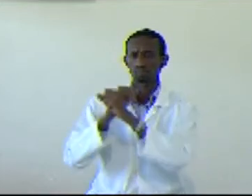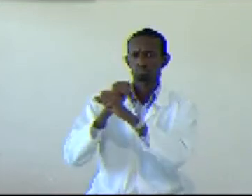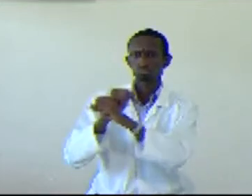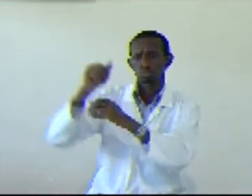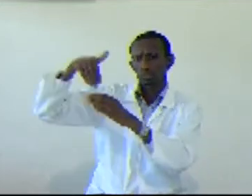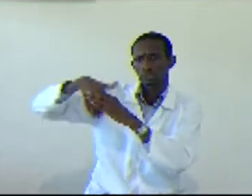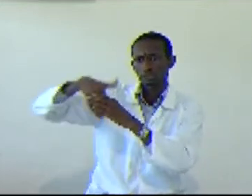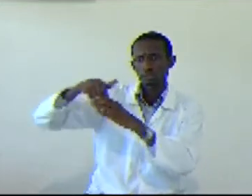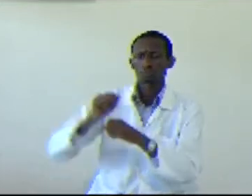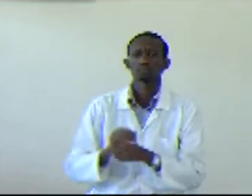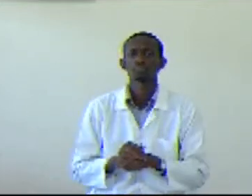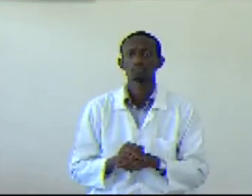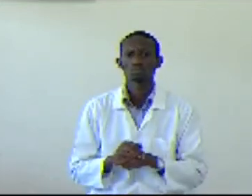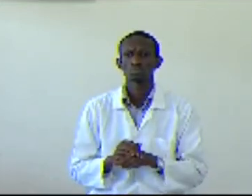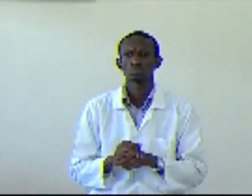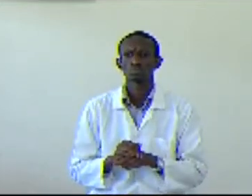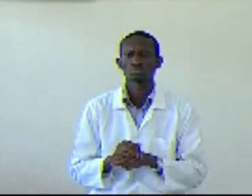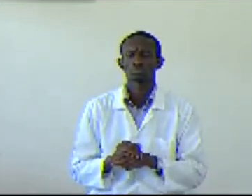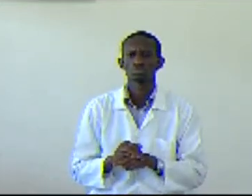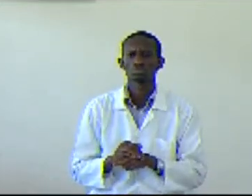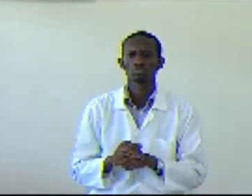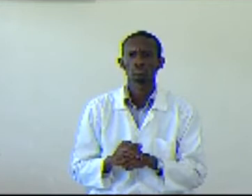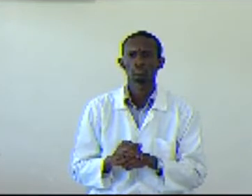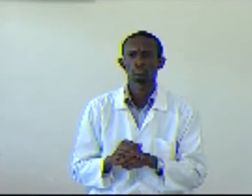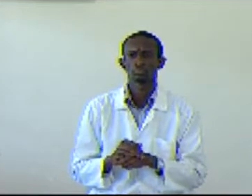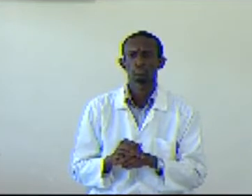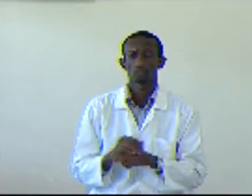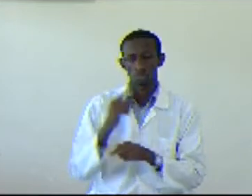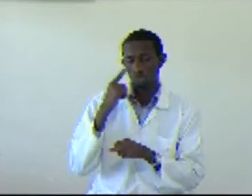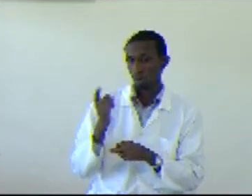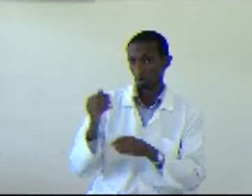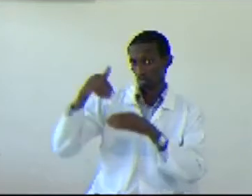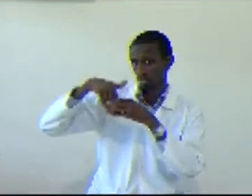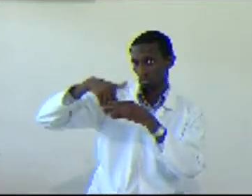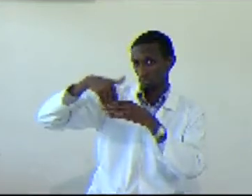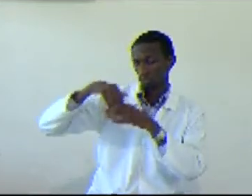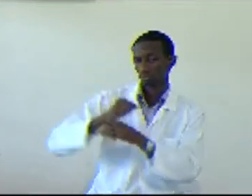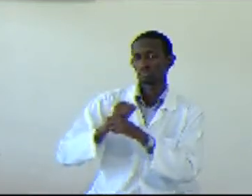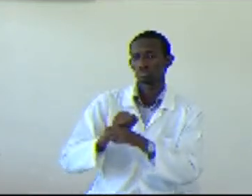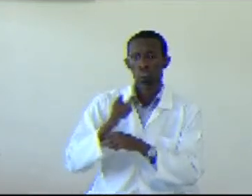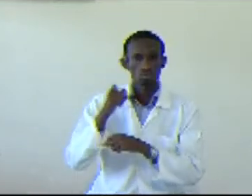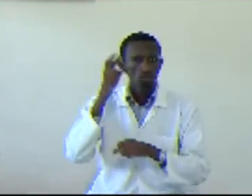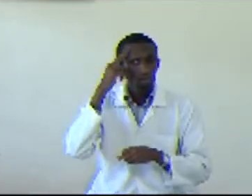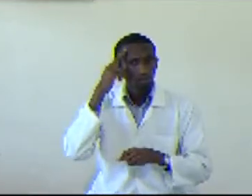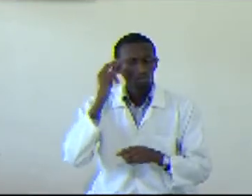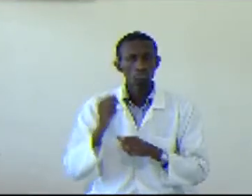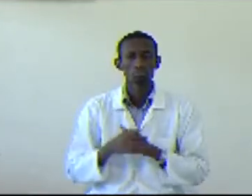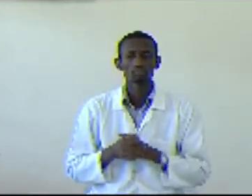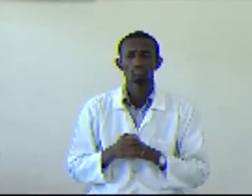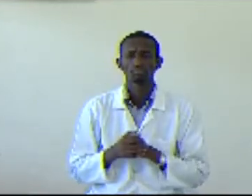resistance that is going to help us to find this internal resistance of a cell. Remember, here we